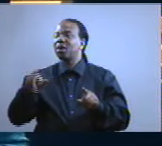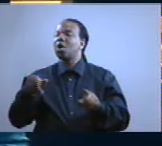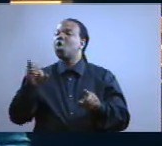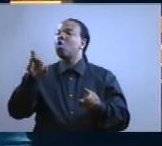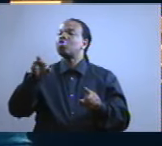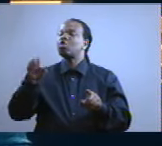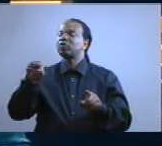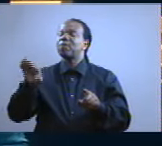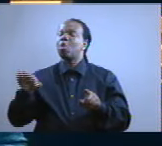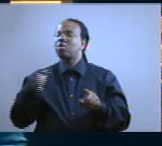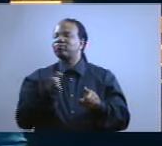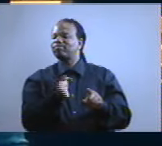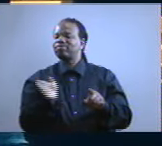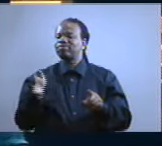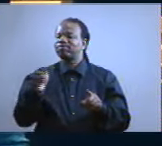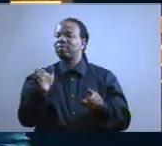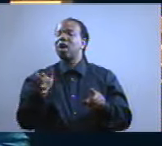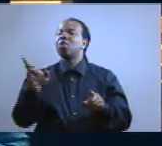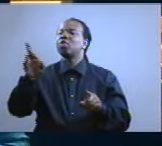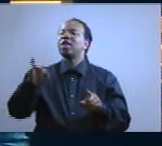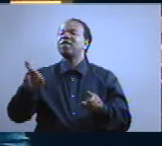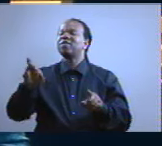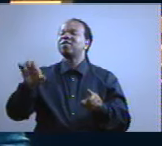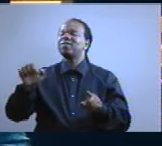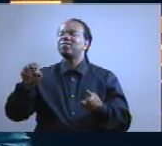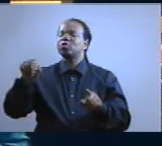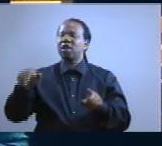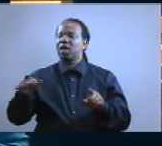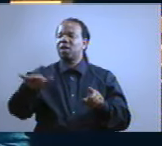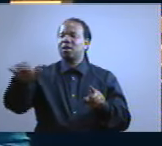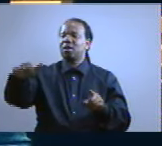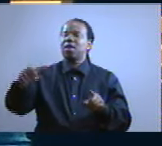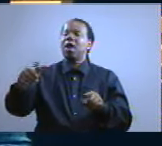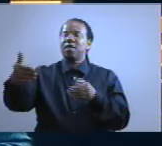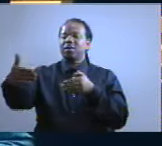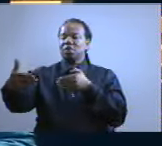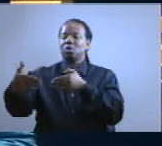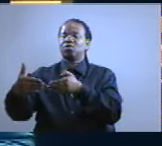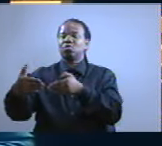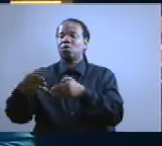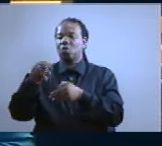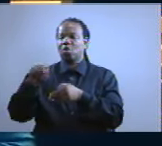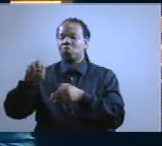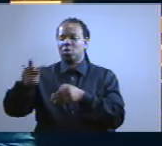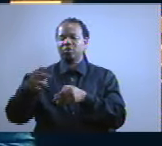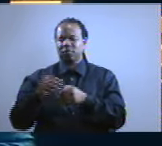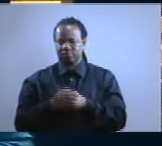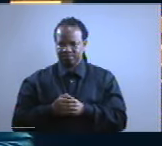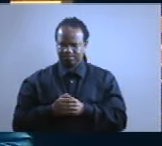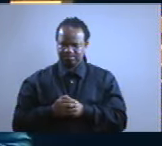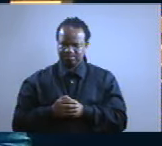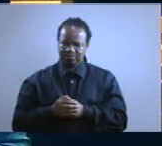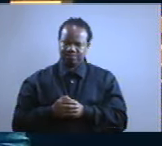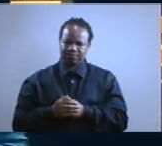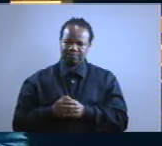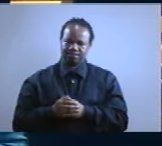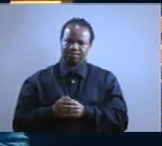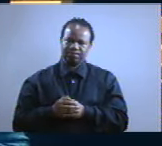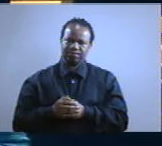finally to Randfontein on Gauteng's border with Northwest. We also recall that